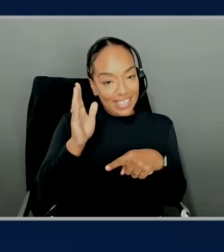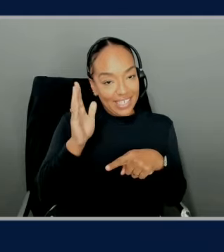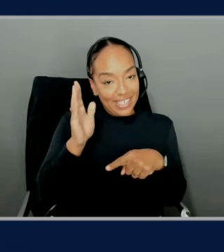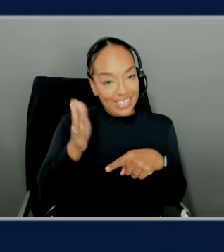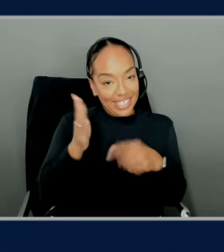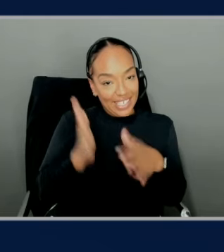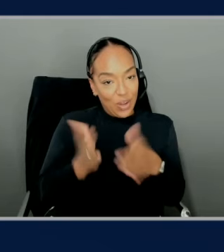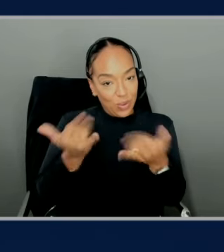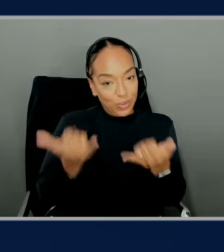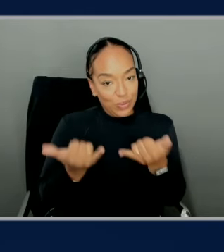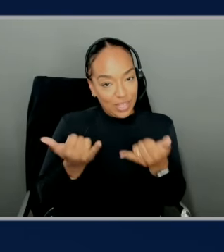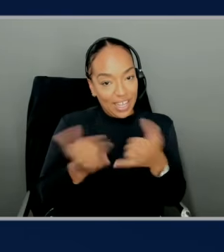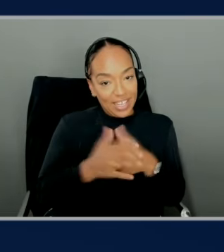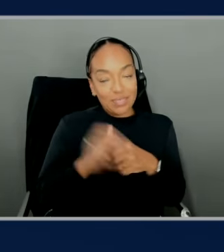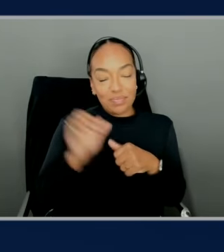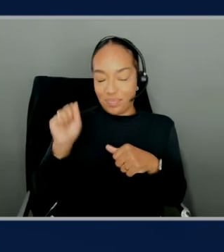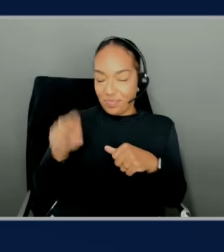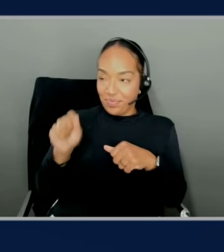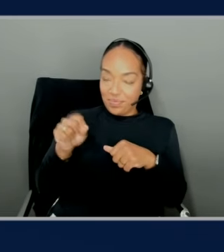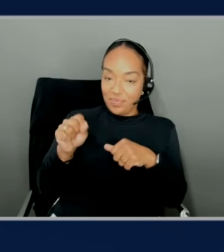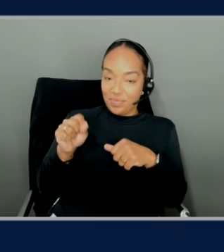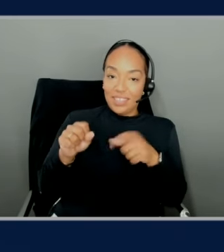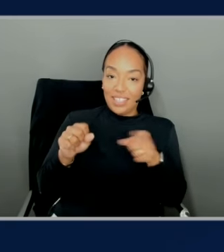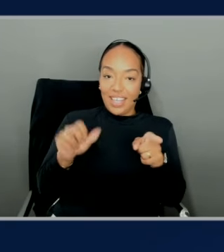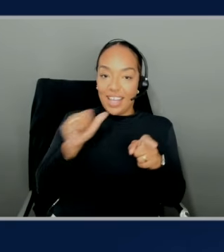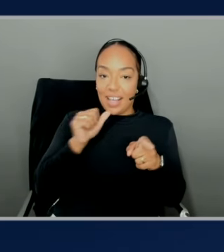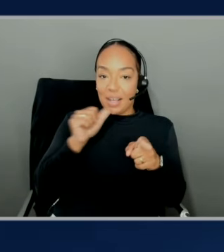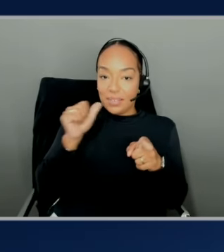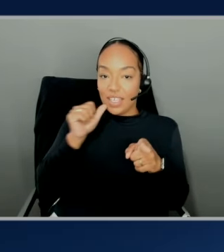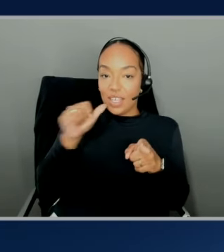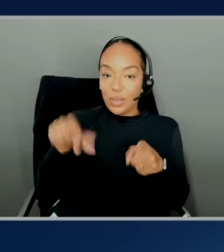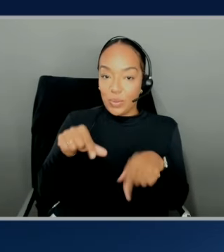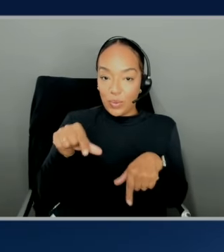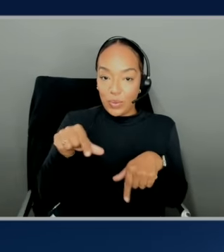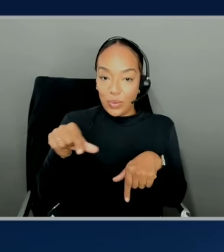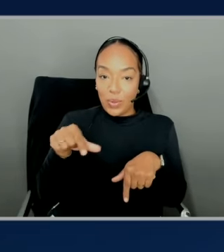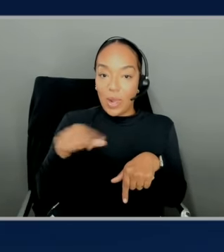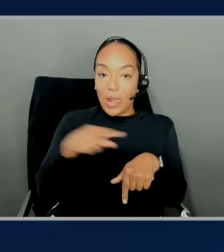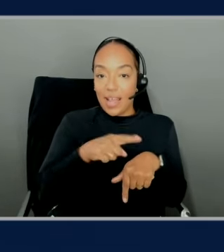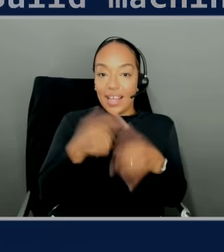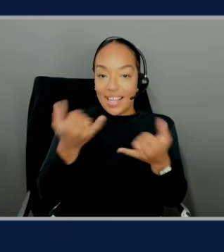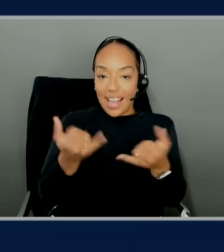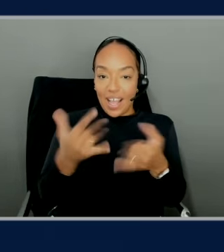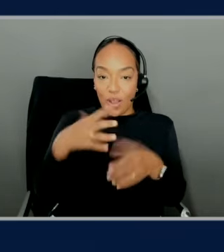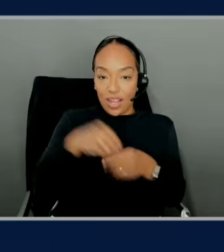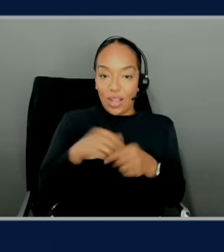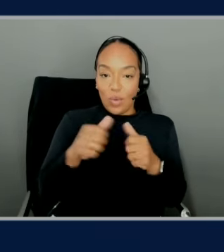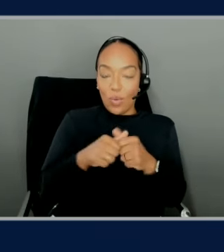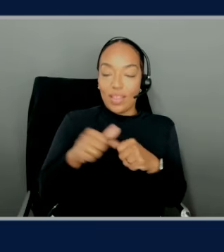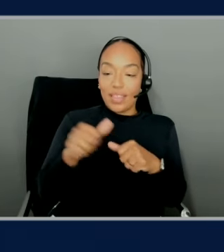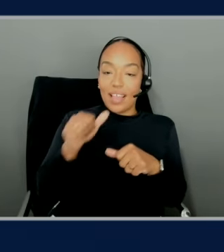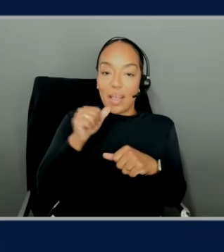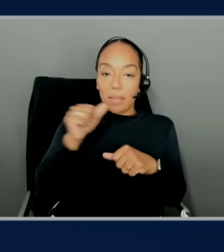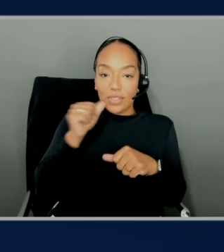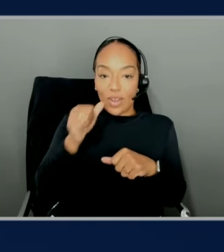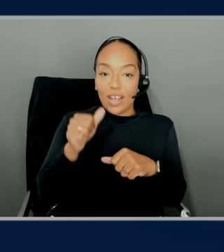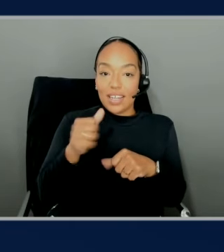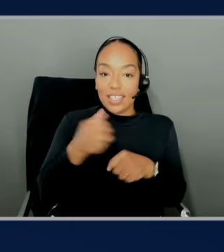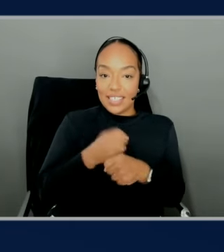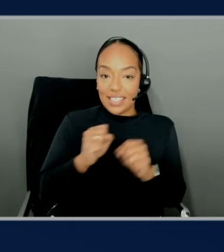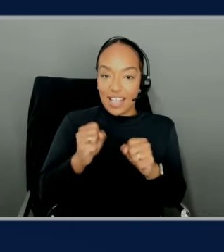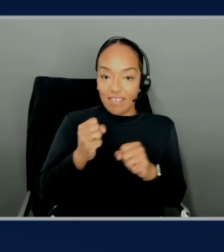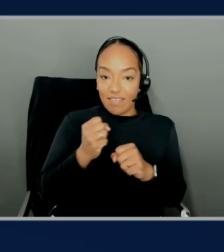It's very exciting. Amazon Q Developer is now integrated with Amazon SageMaker.